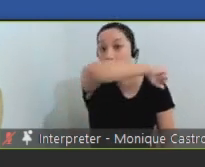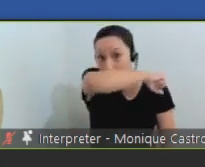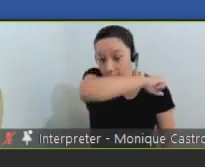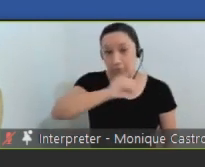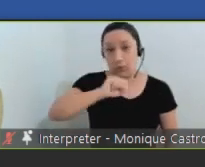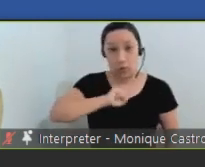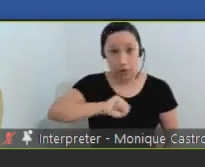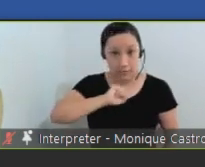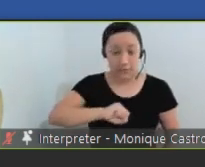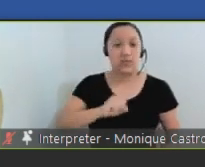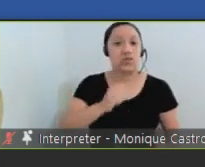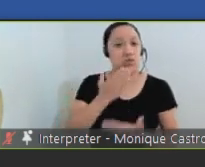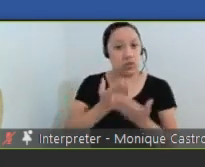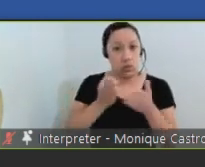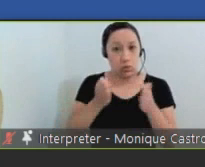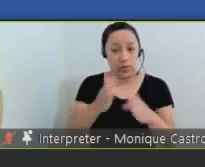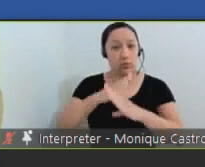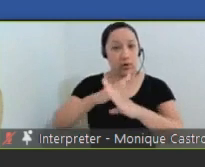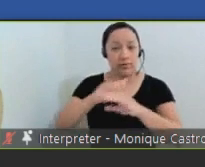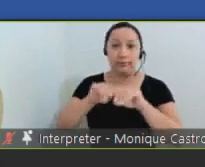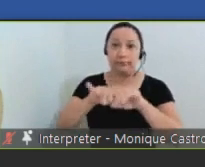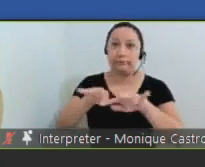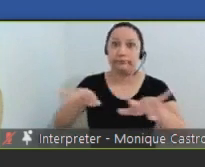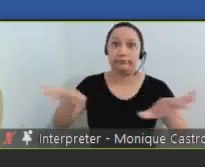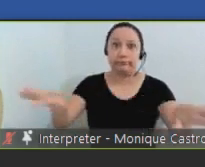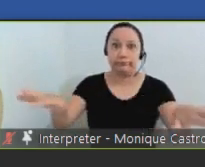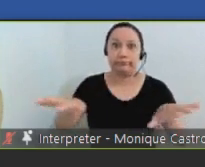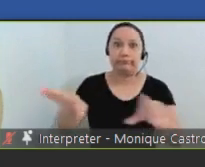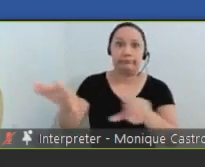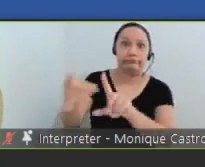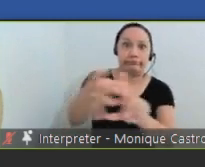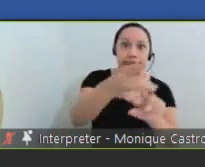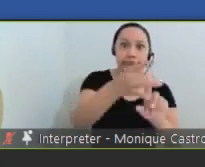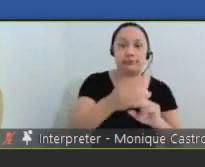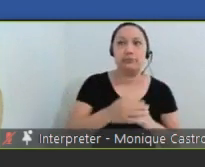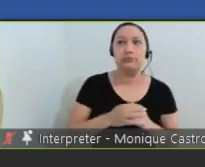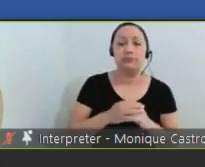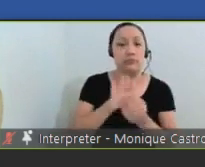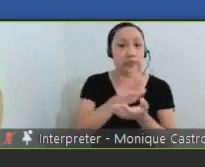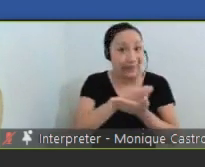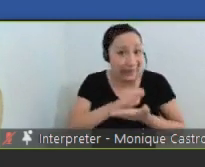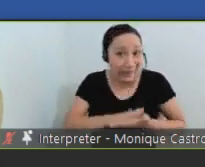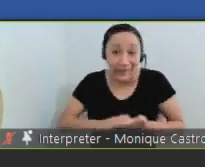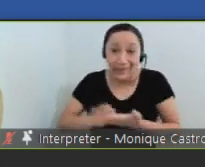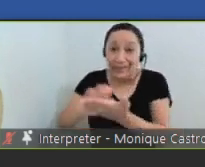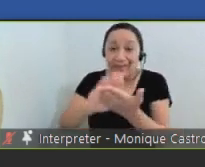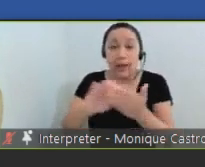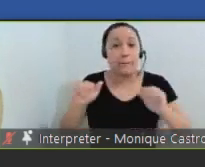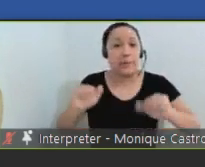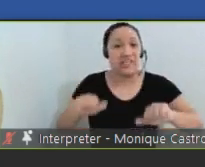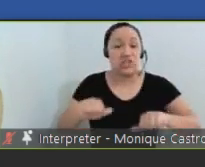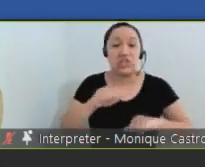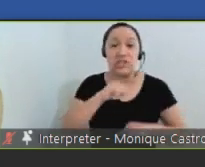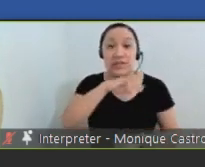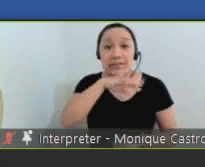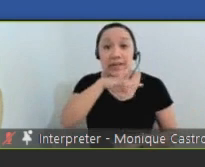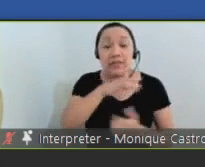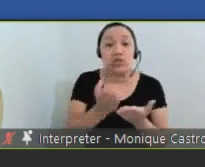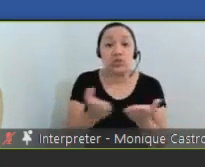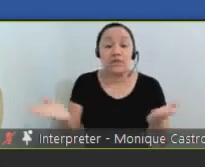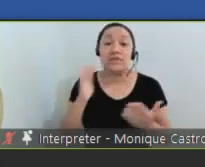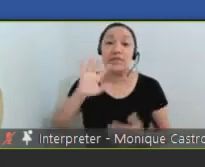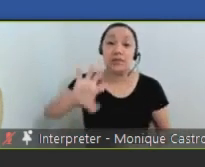way to prevent those germs from spreading from person to person, cleaning potentially contaminated surfaces like doorknobs,